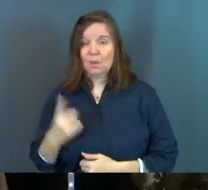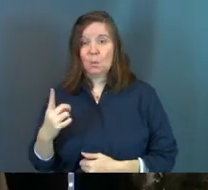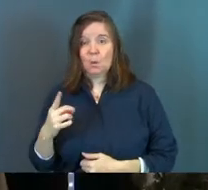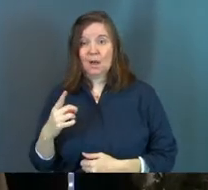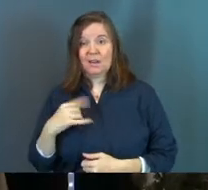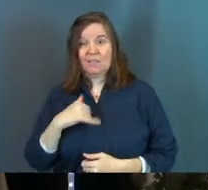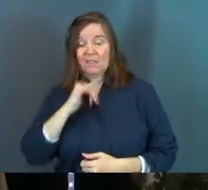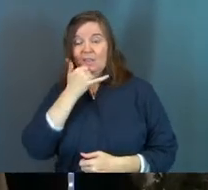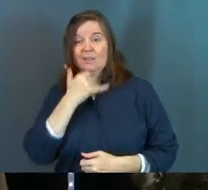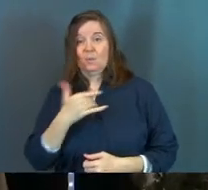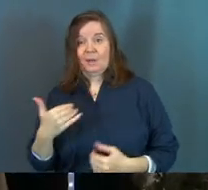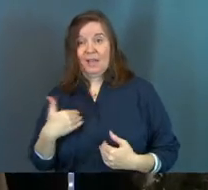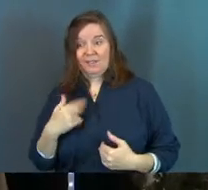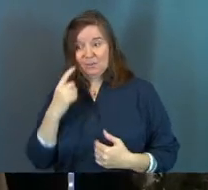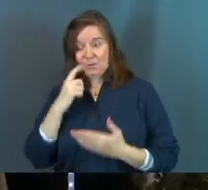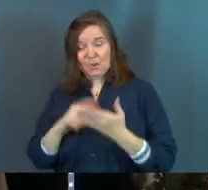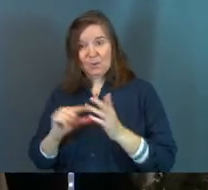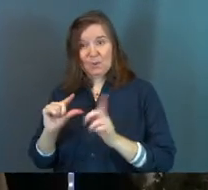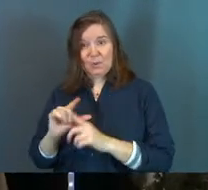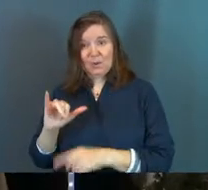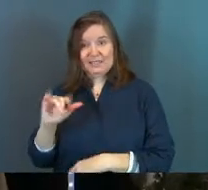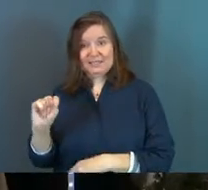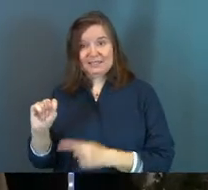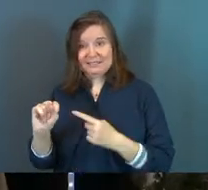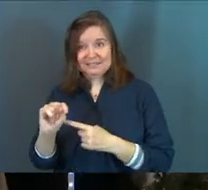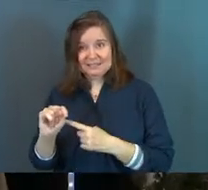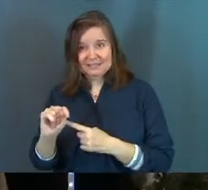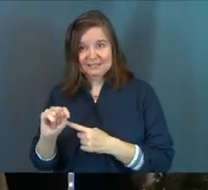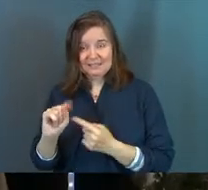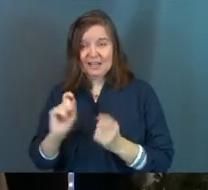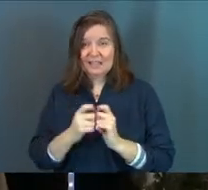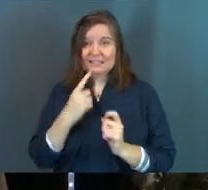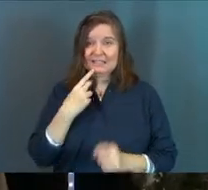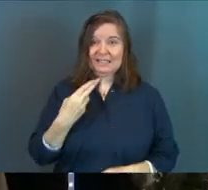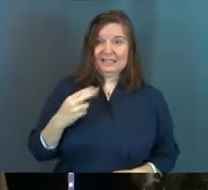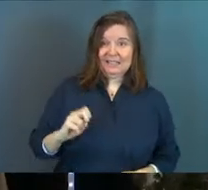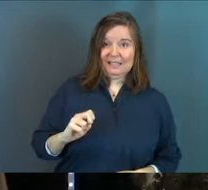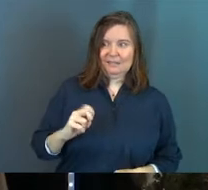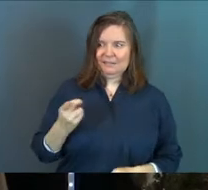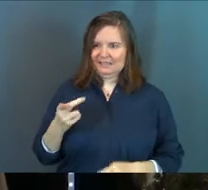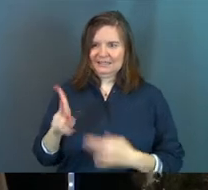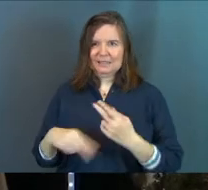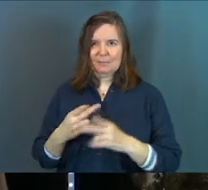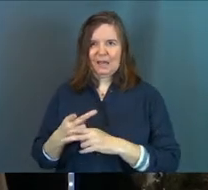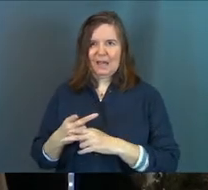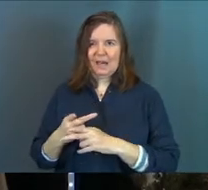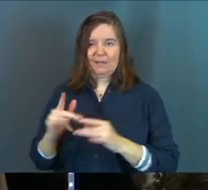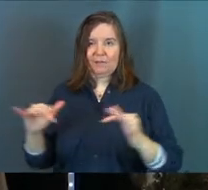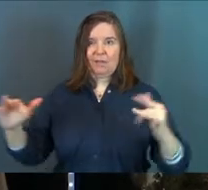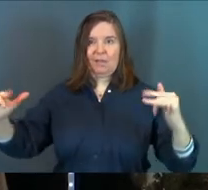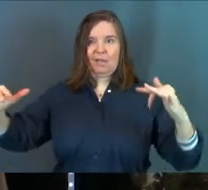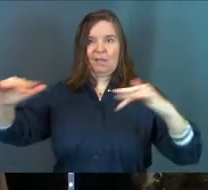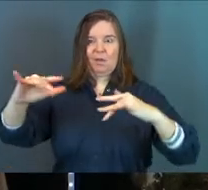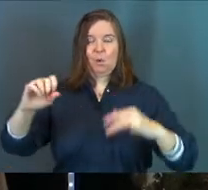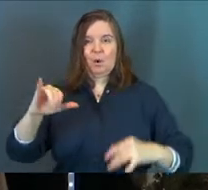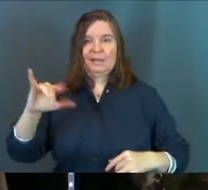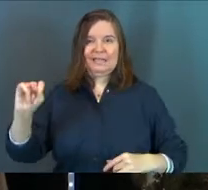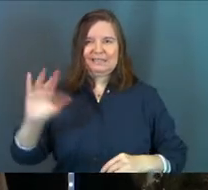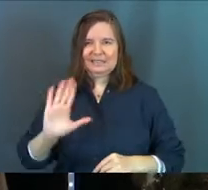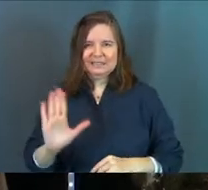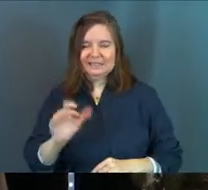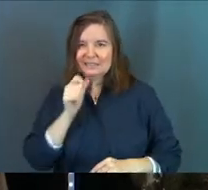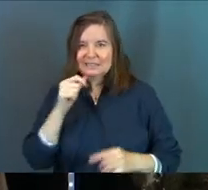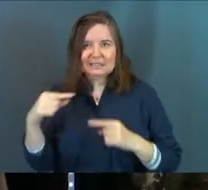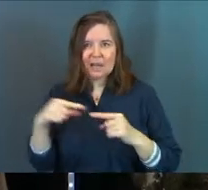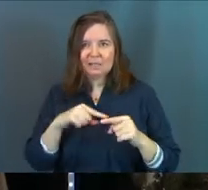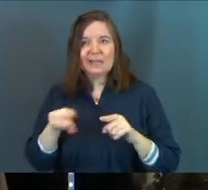the dysfunctions that we have even in the church, is we talk about the Holy Spirit like he's some kind of a force or he's an it. That's not